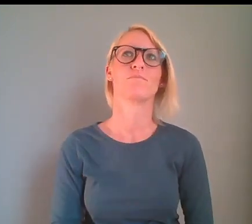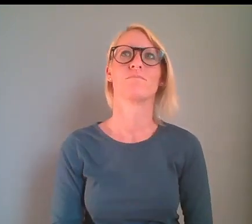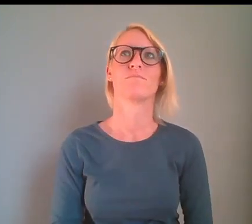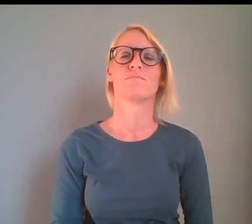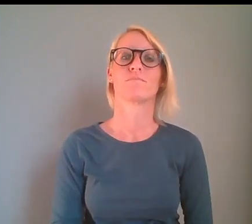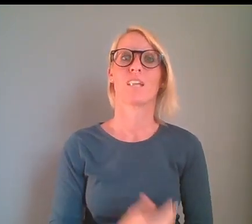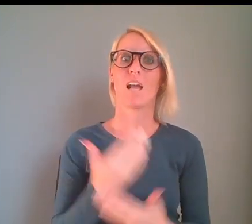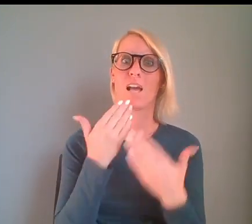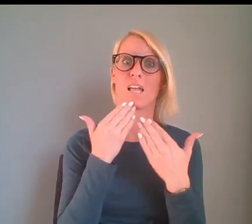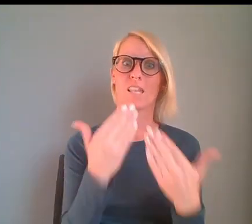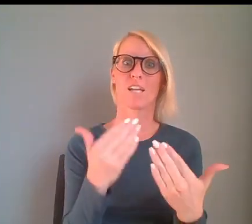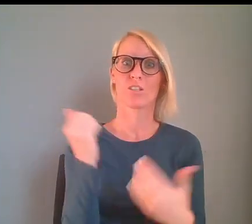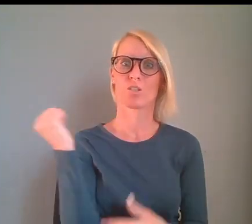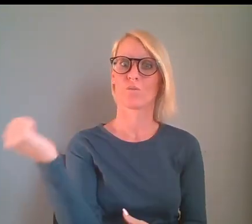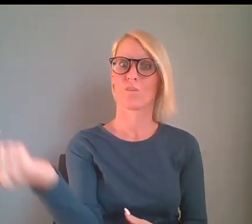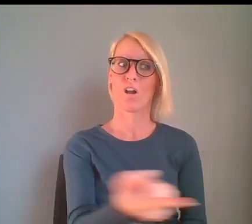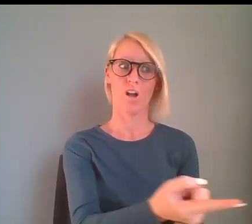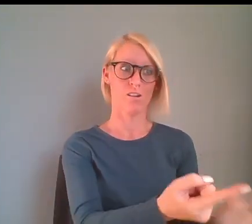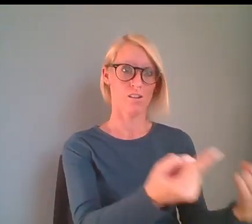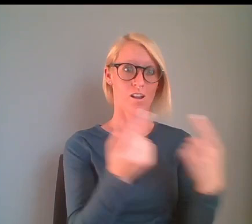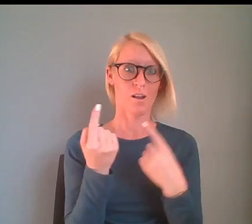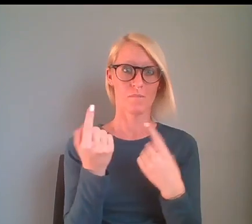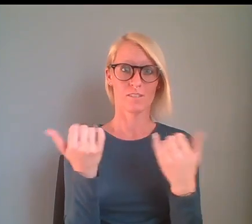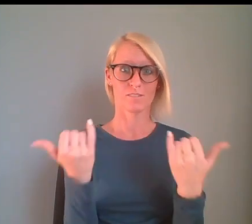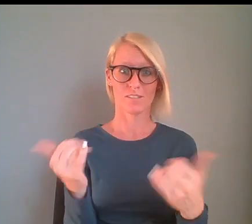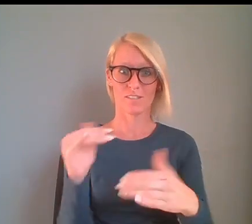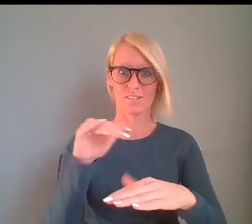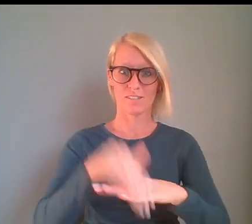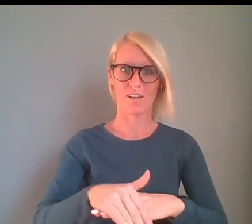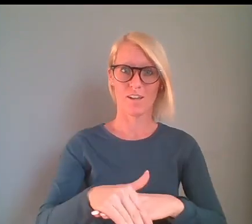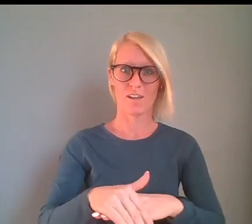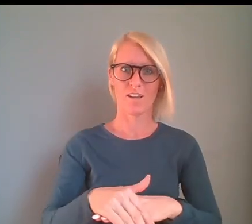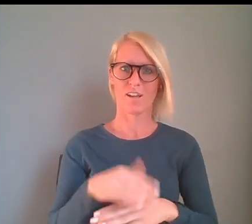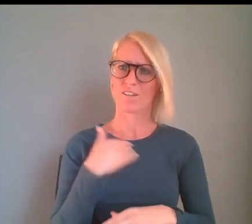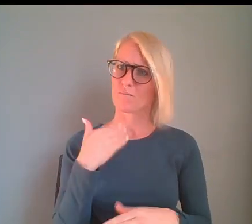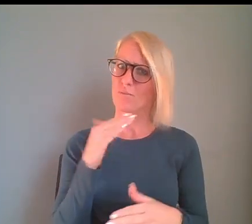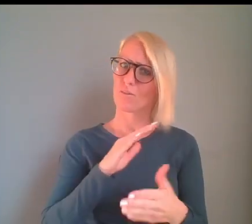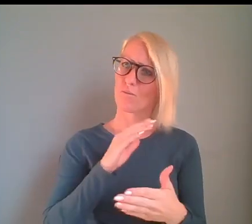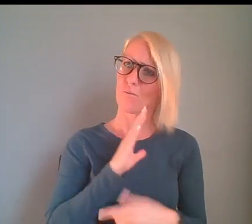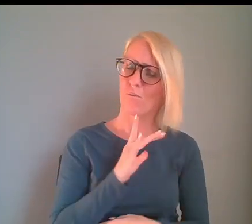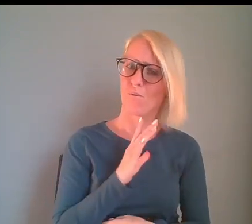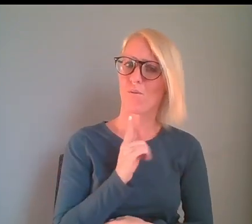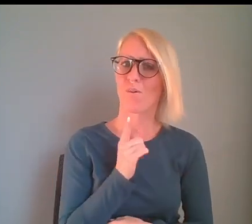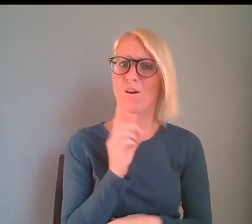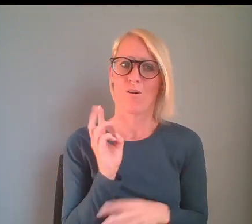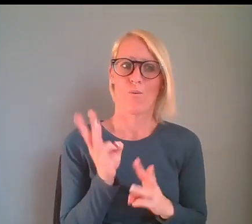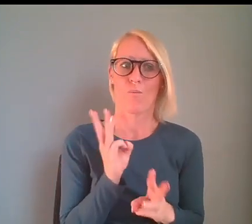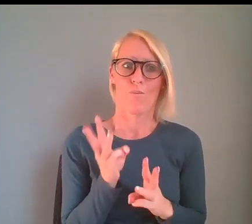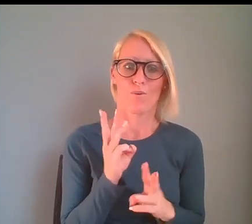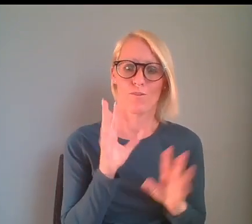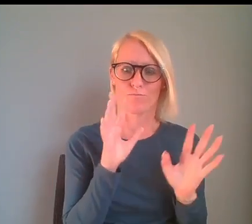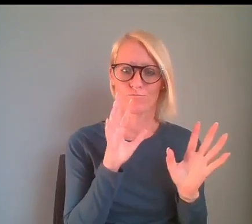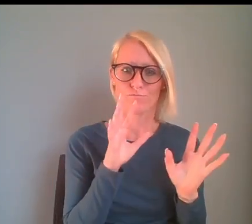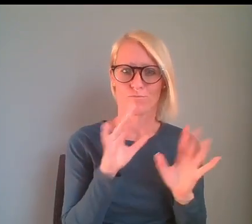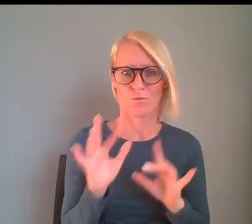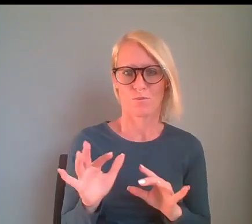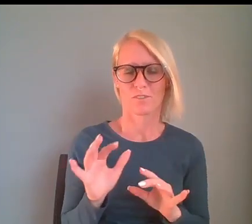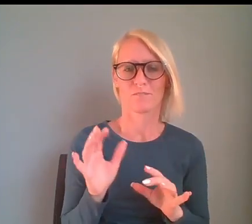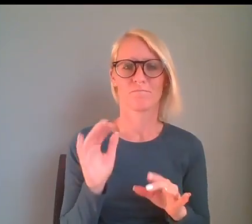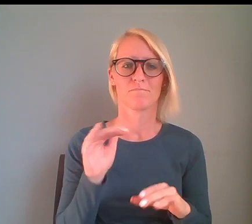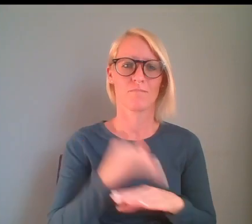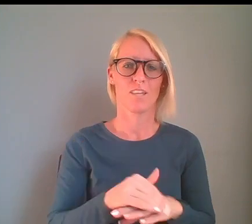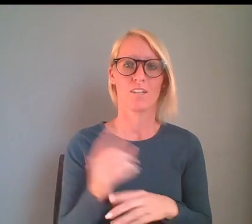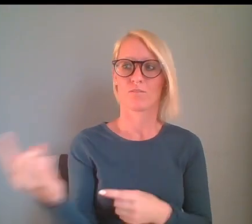Well, thank you for all coming. It's pretty neat on a wintry night that you're all coming out here to see some art.